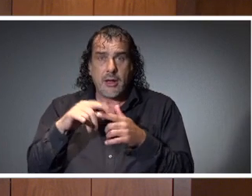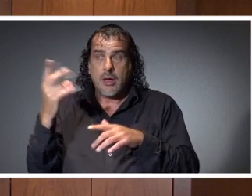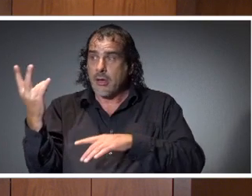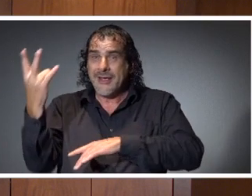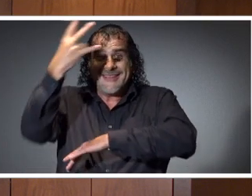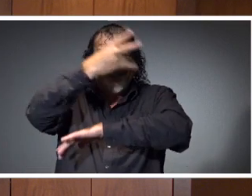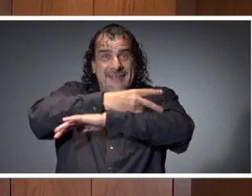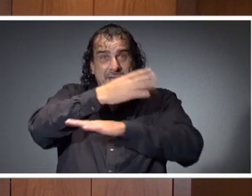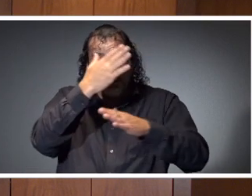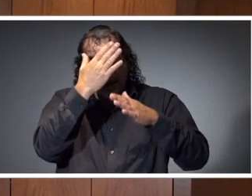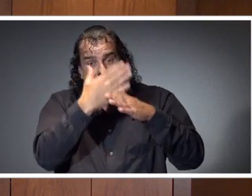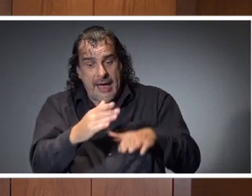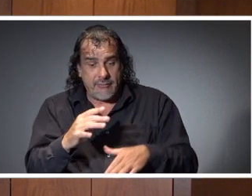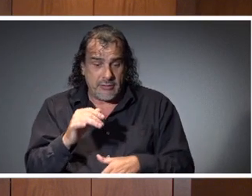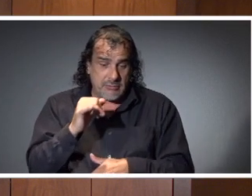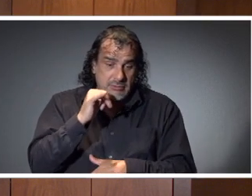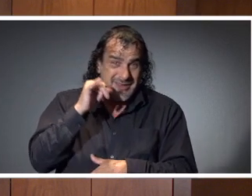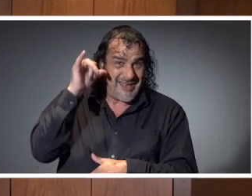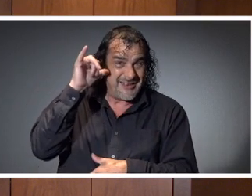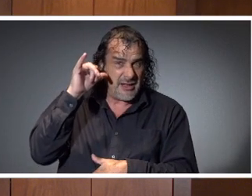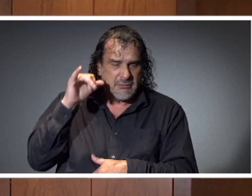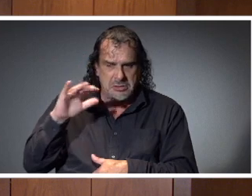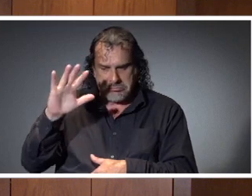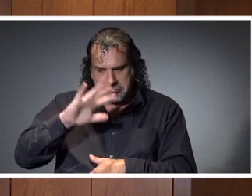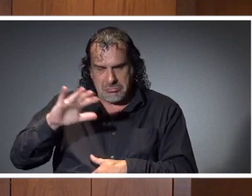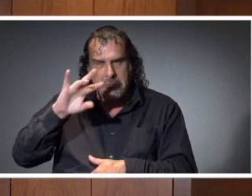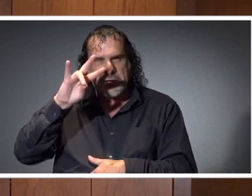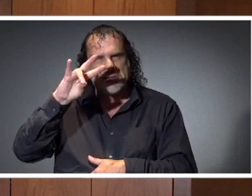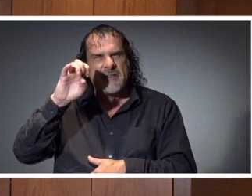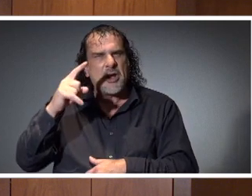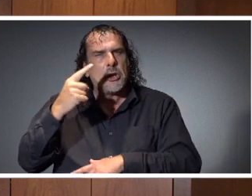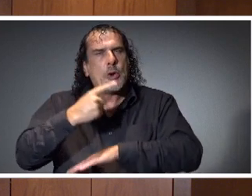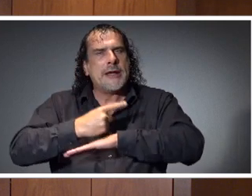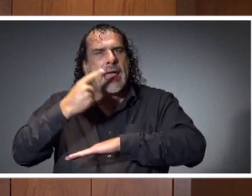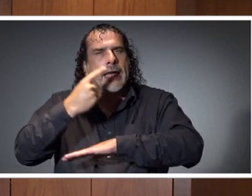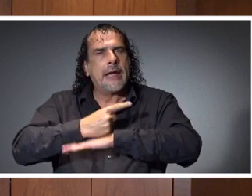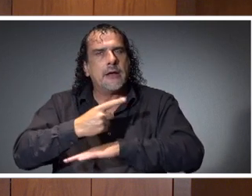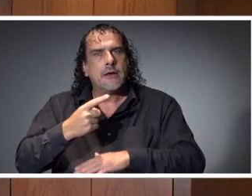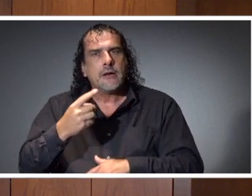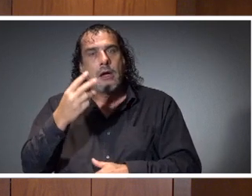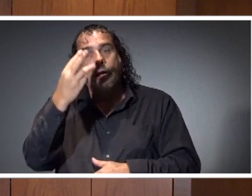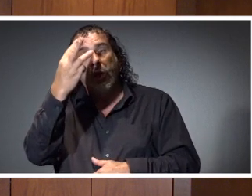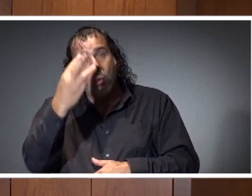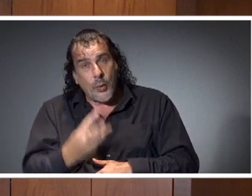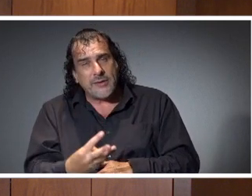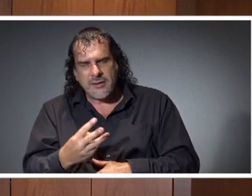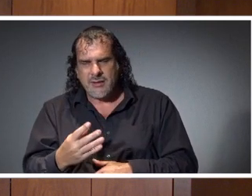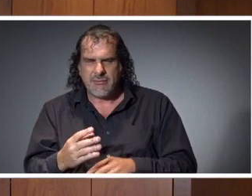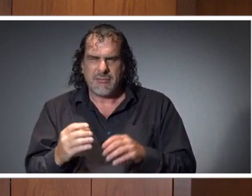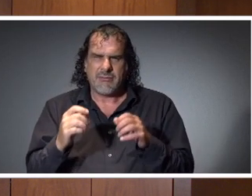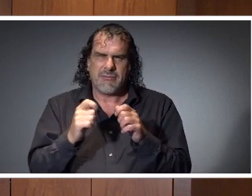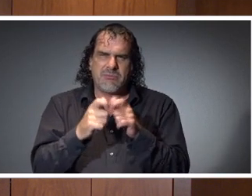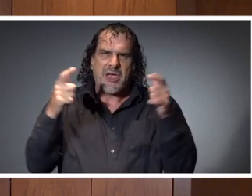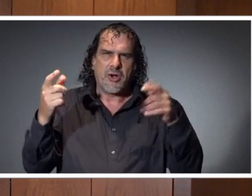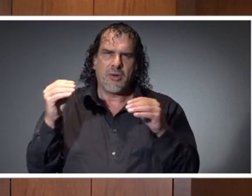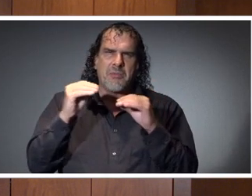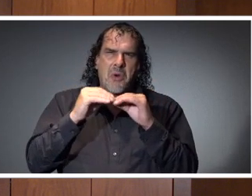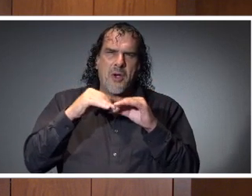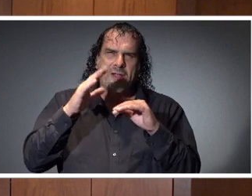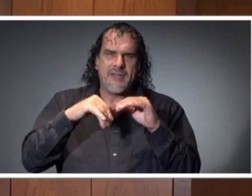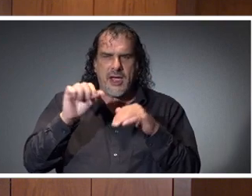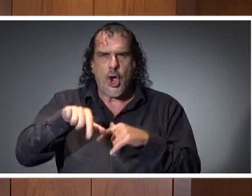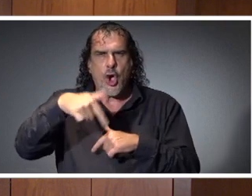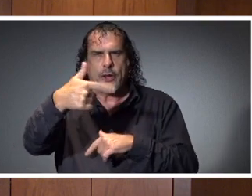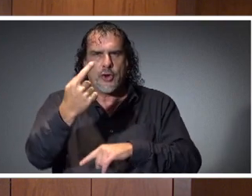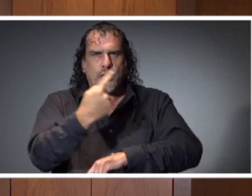average as of yesterday was right at 700. Now, Wednesdays are typically larger than other days. We know that. We've seen